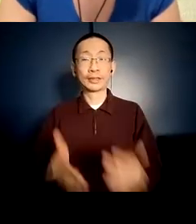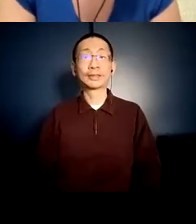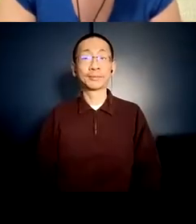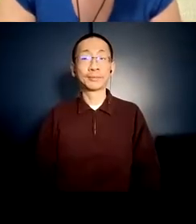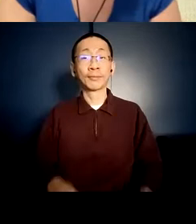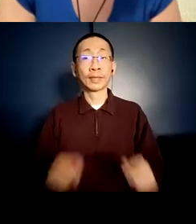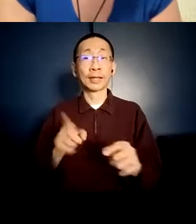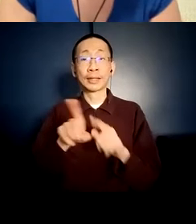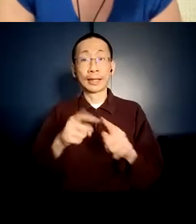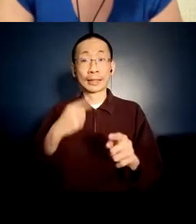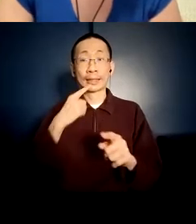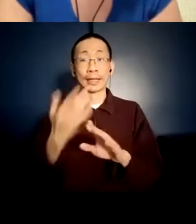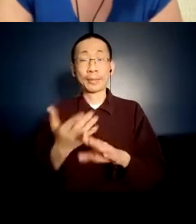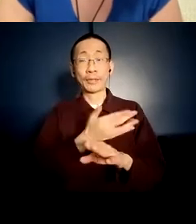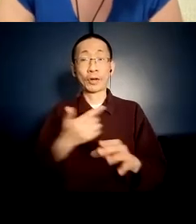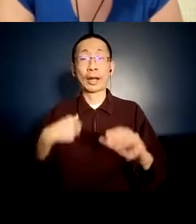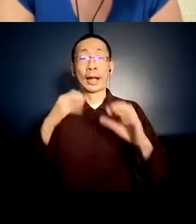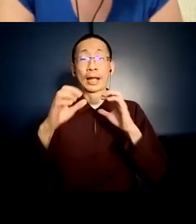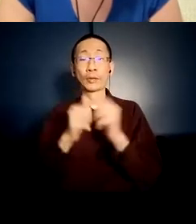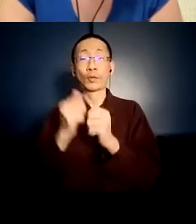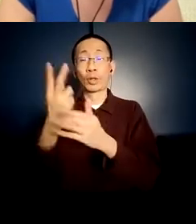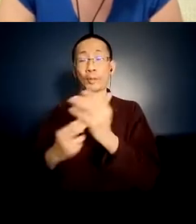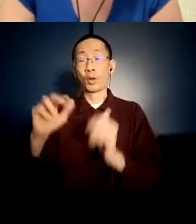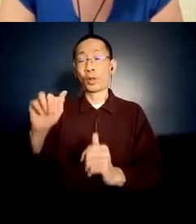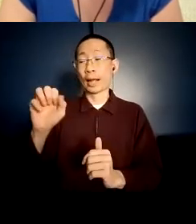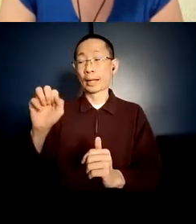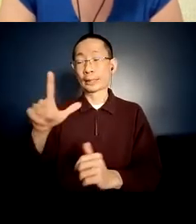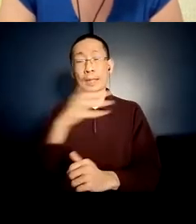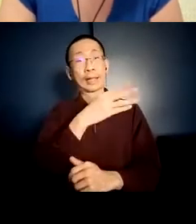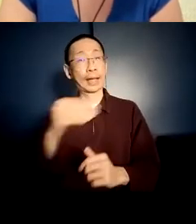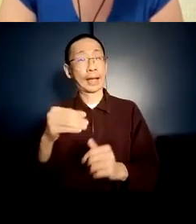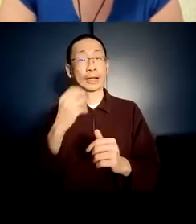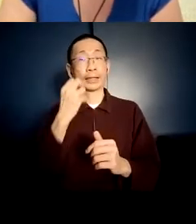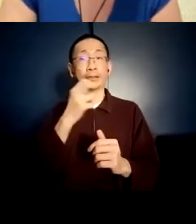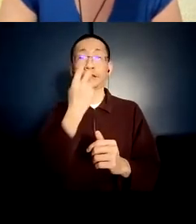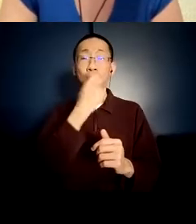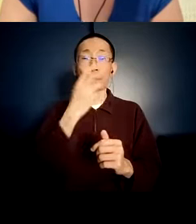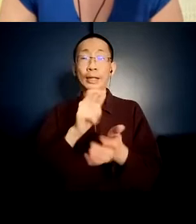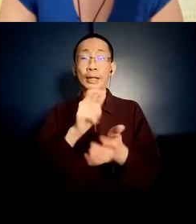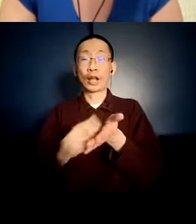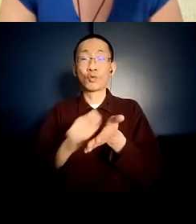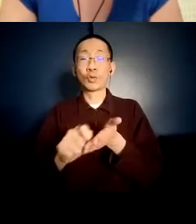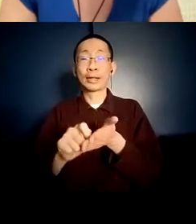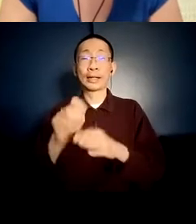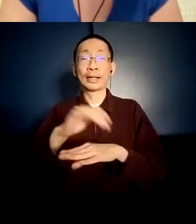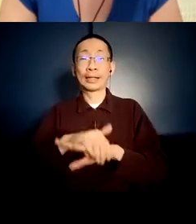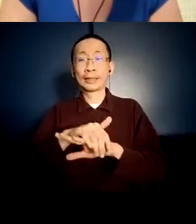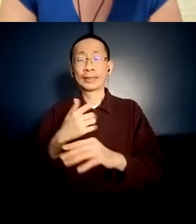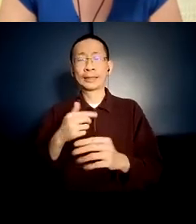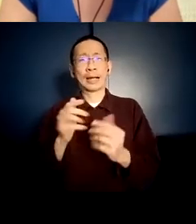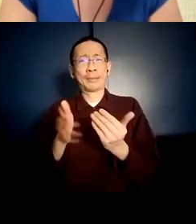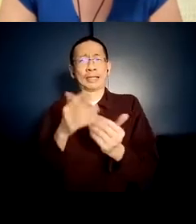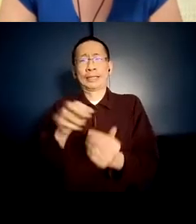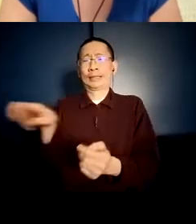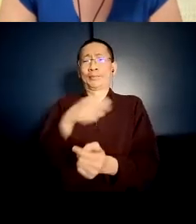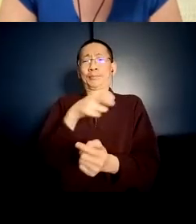Like I mentioned before, I communicate in both ASL and spoken and written English, and I switch pretty fluidly between